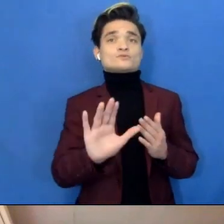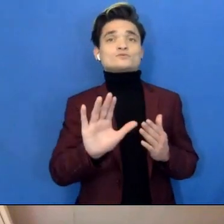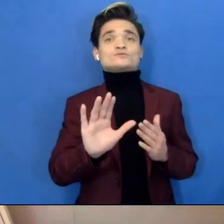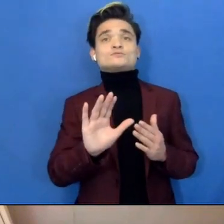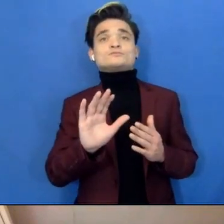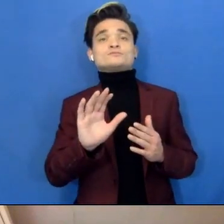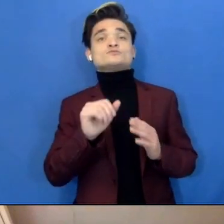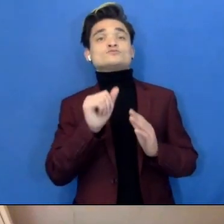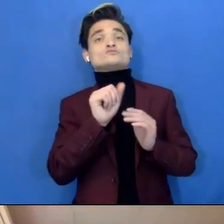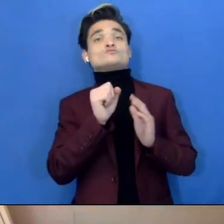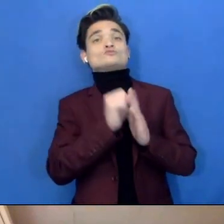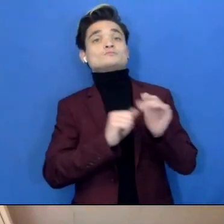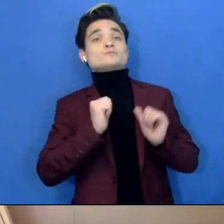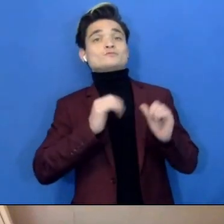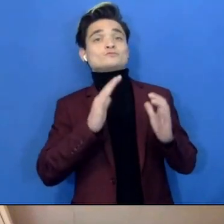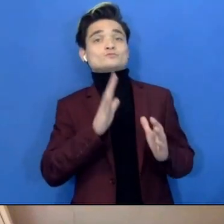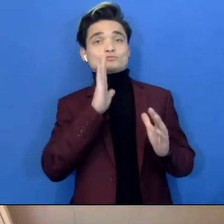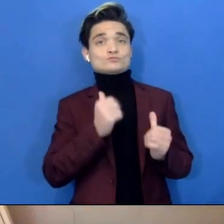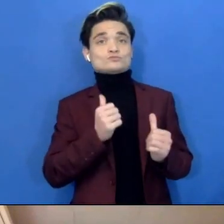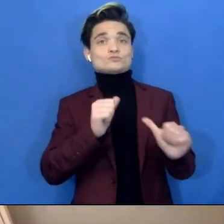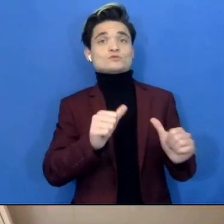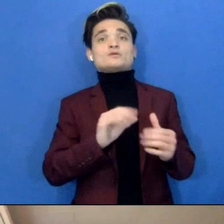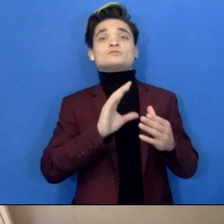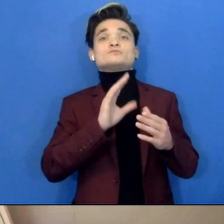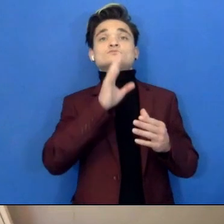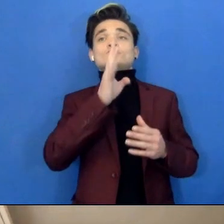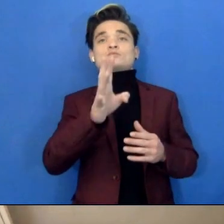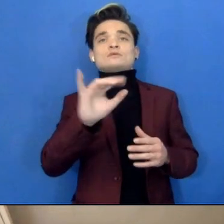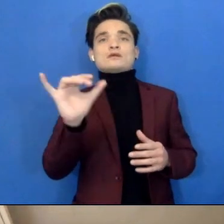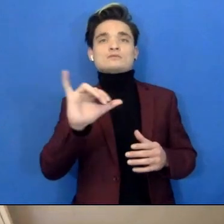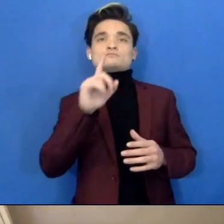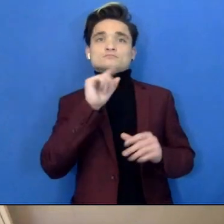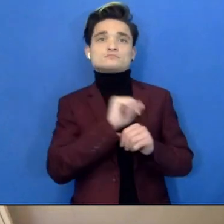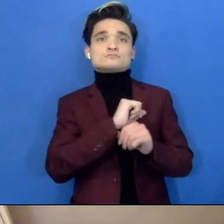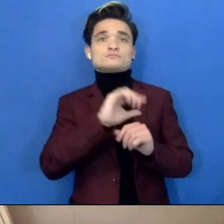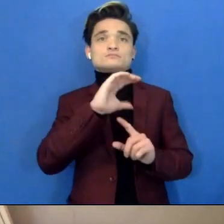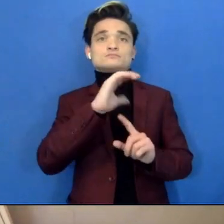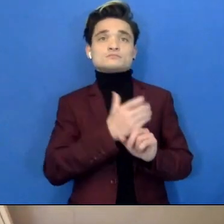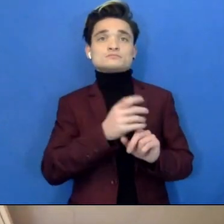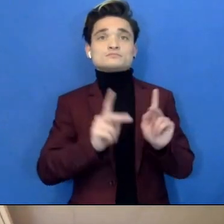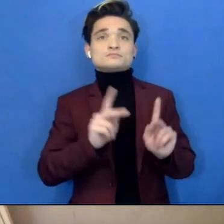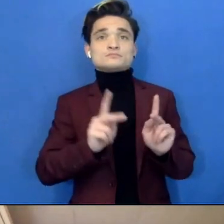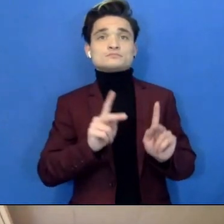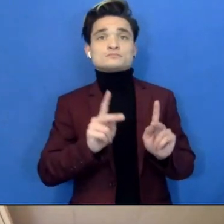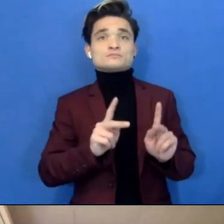as improvisers, we are trying to talk as scripted actors.